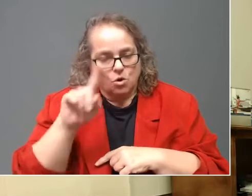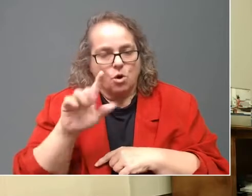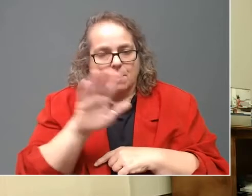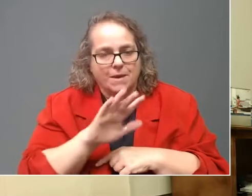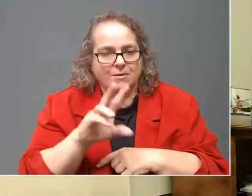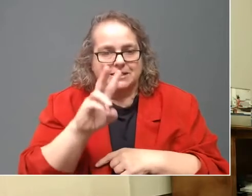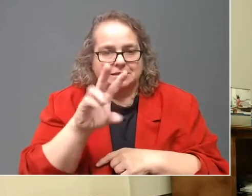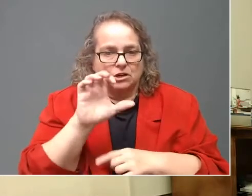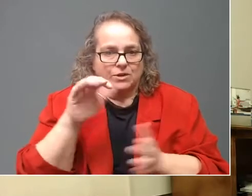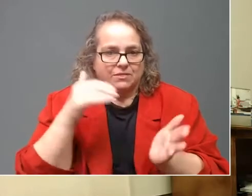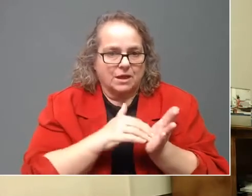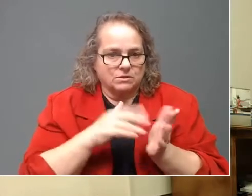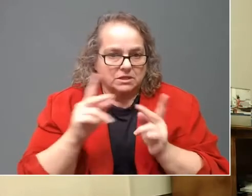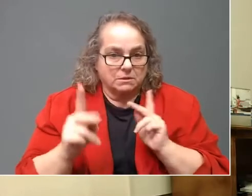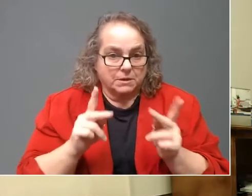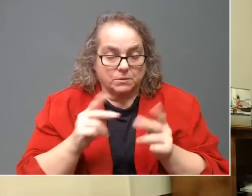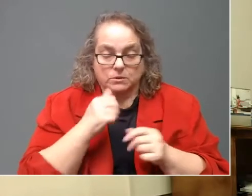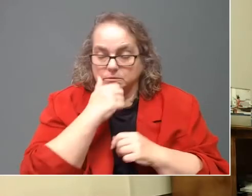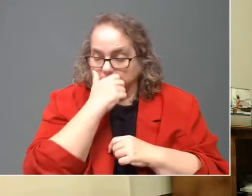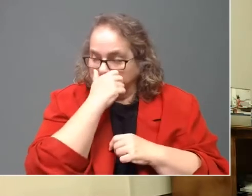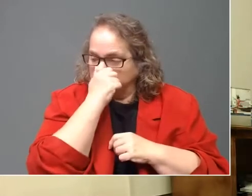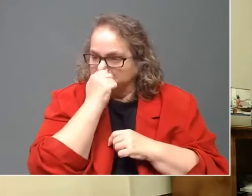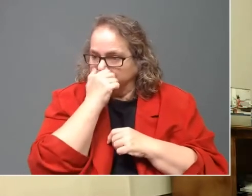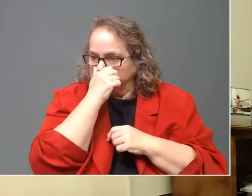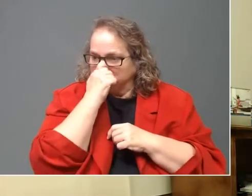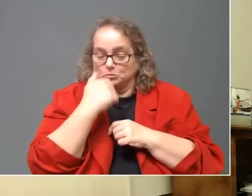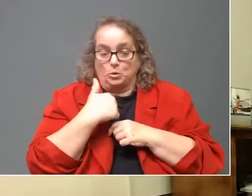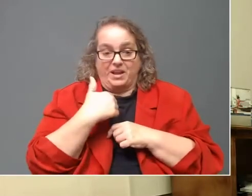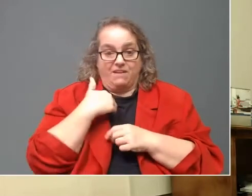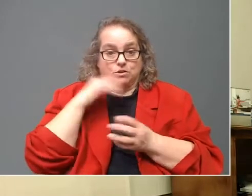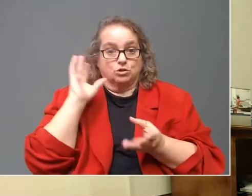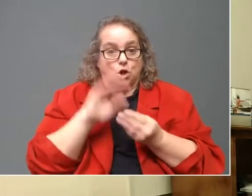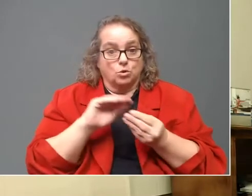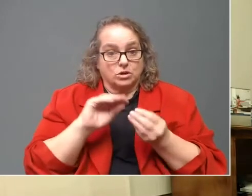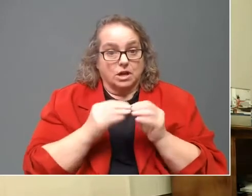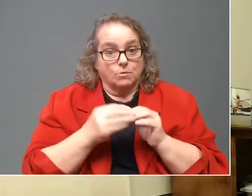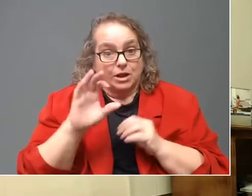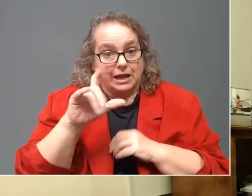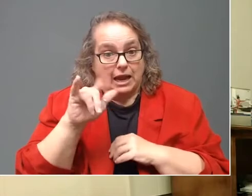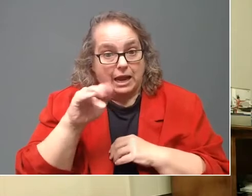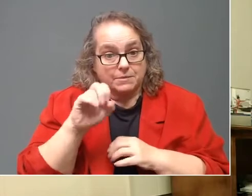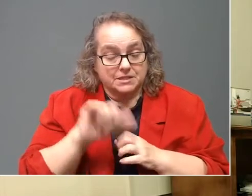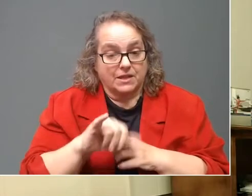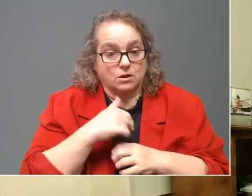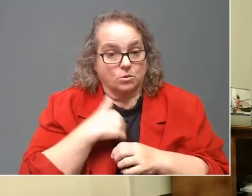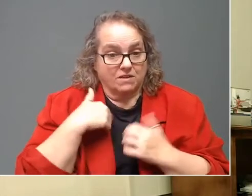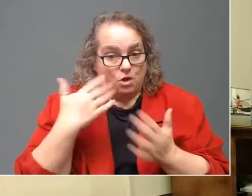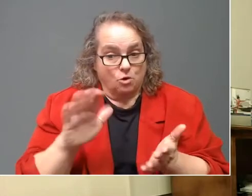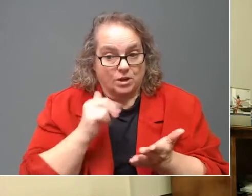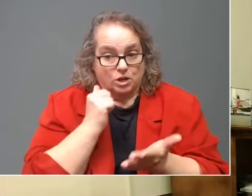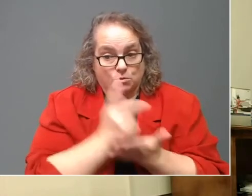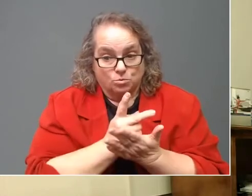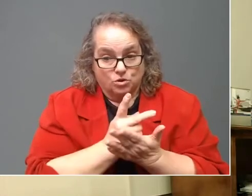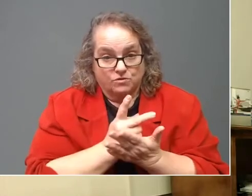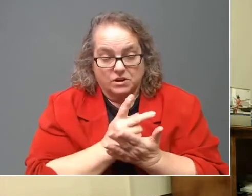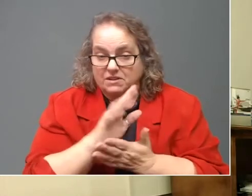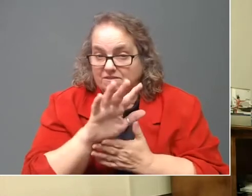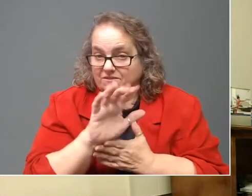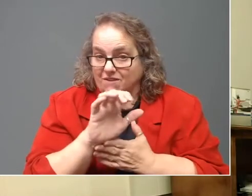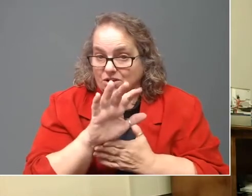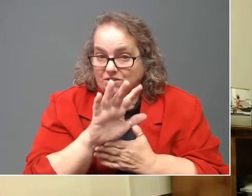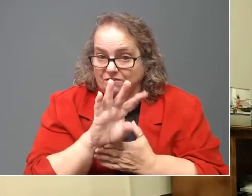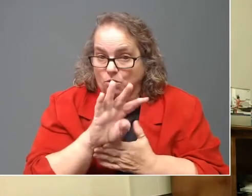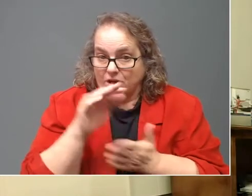people. We have a total number of claims that we have approved of